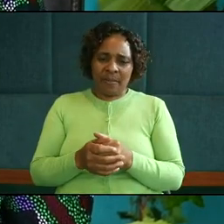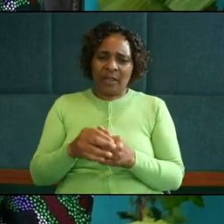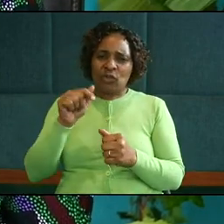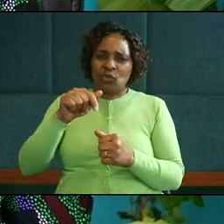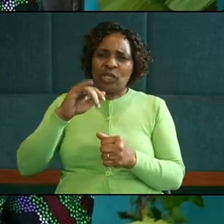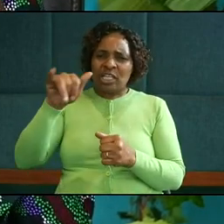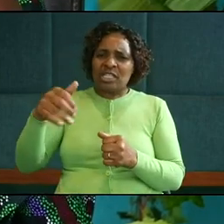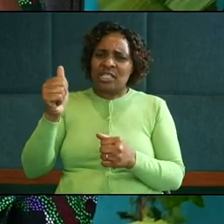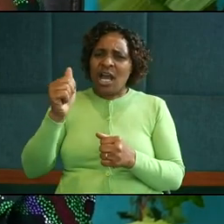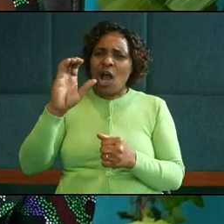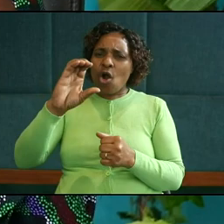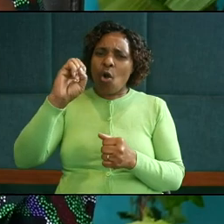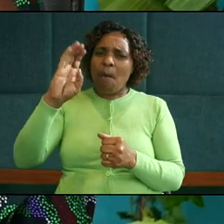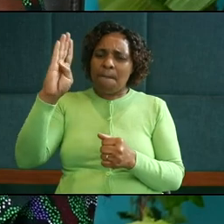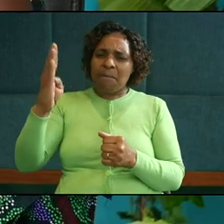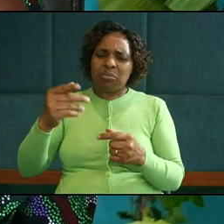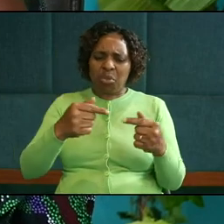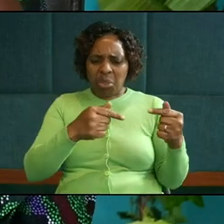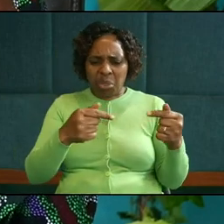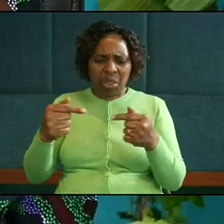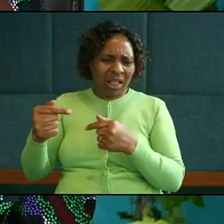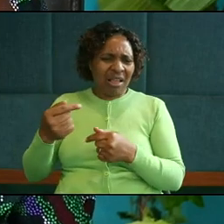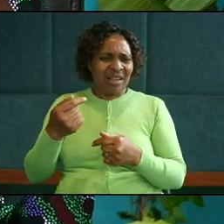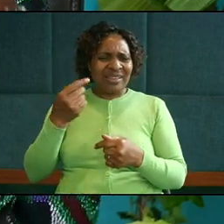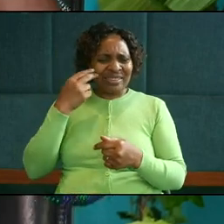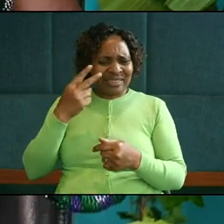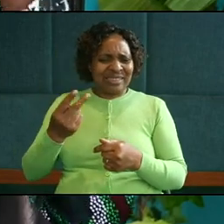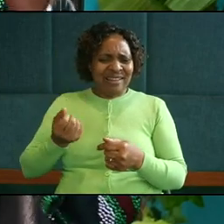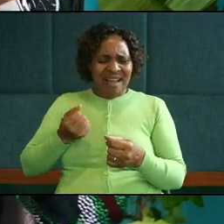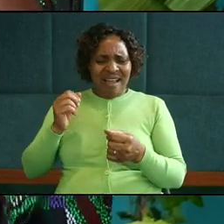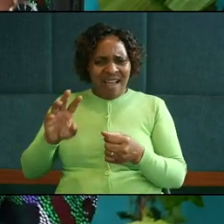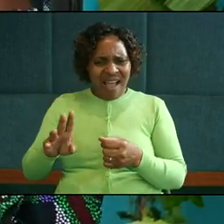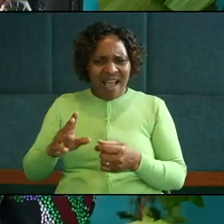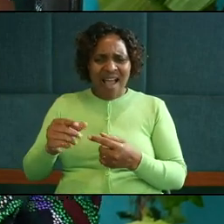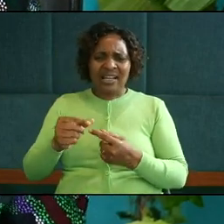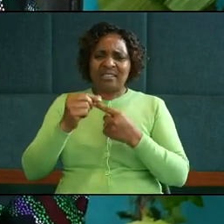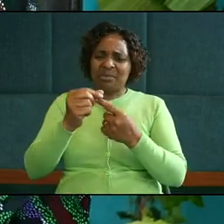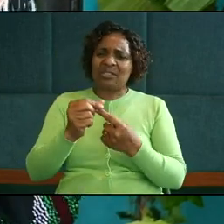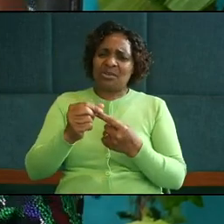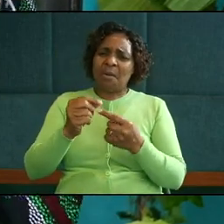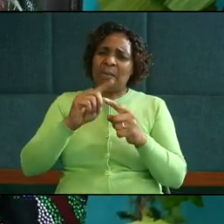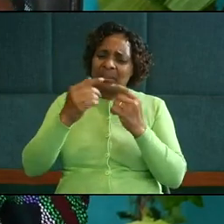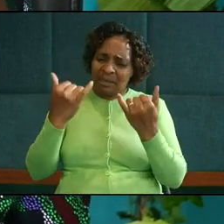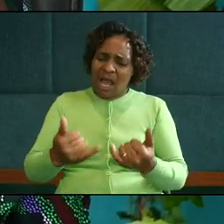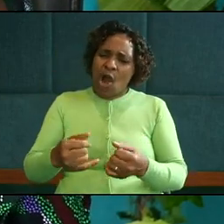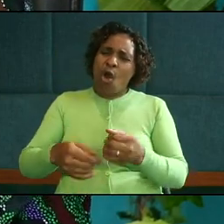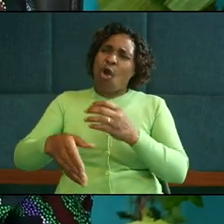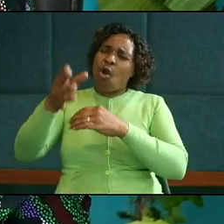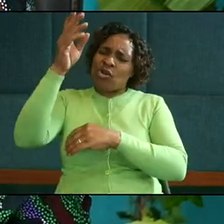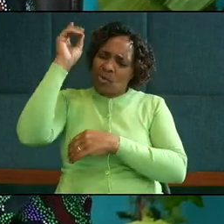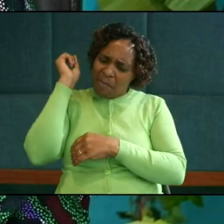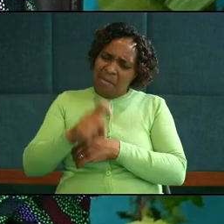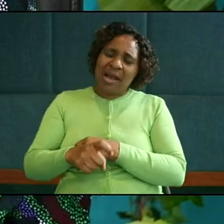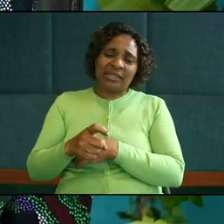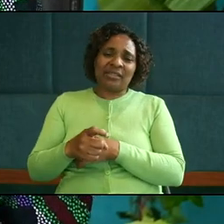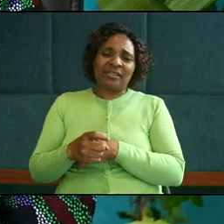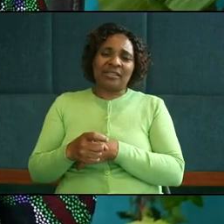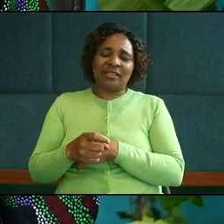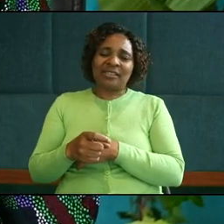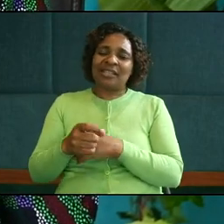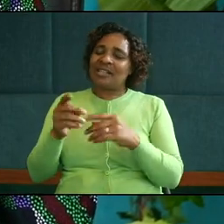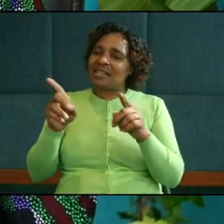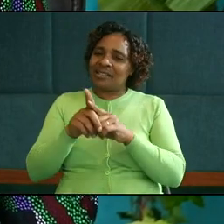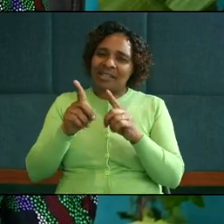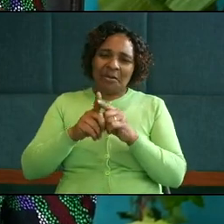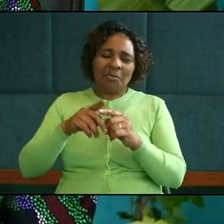was wrestling with God, we could just see the way that for her, it was in her spirit, she was like, God, you must. Mm-hmm. You must. Mm-hmm. You. I mean, it's like